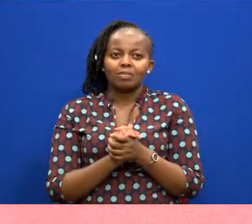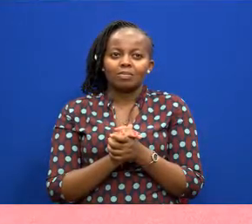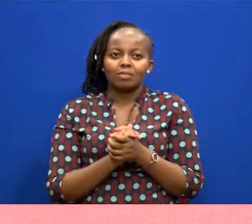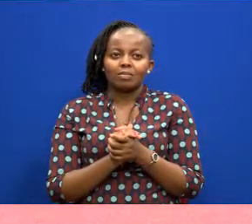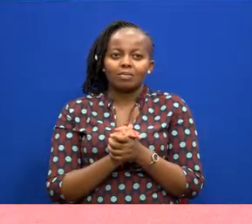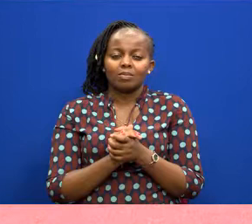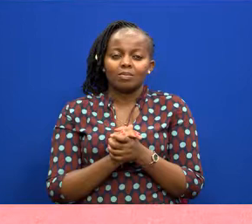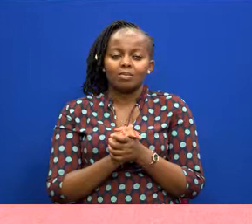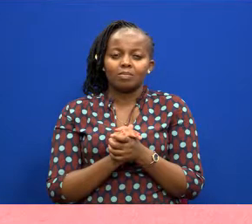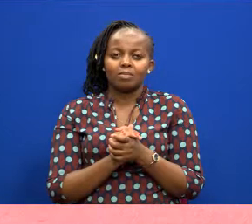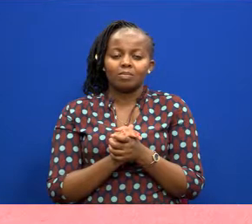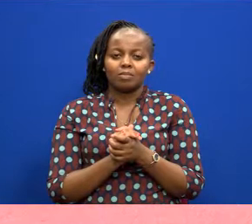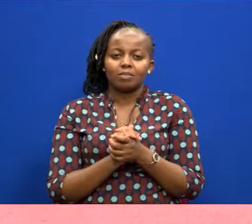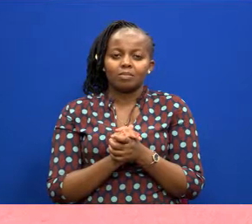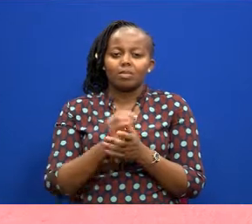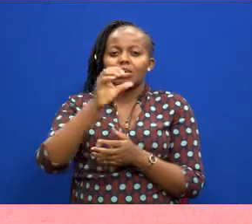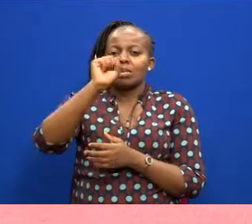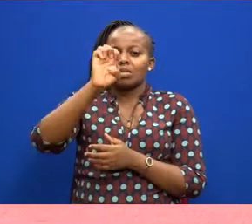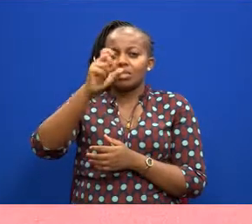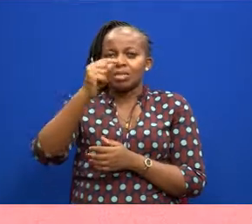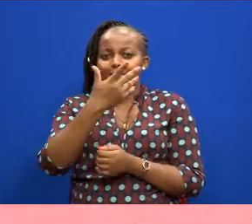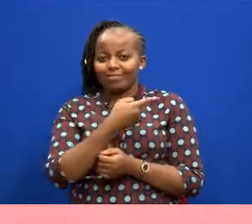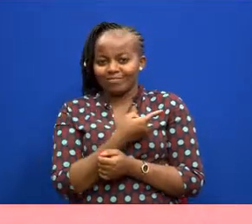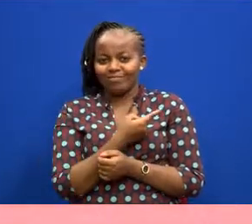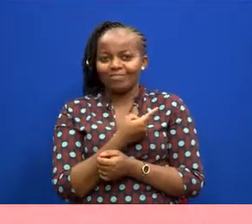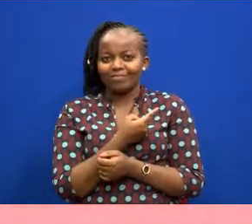Like the hand back, in the back. Set.